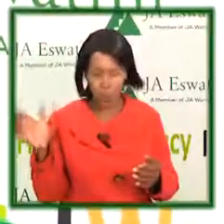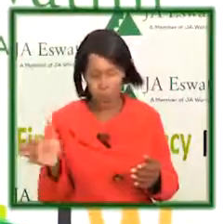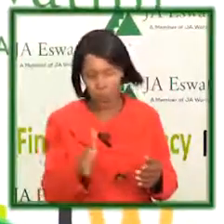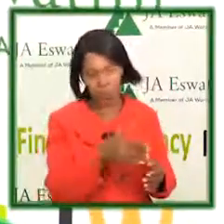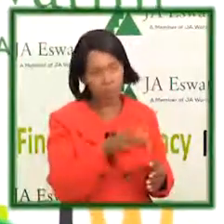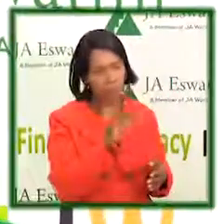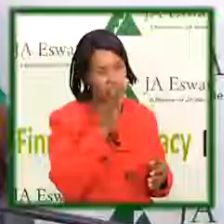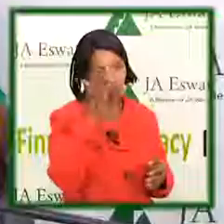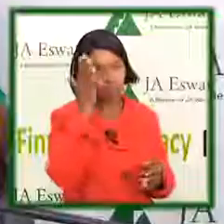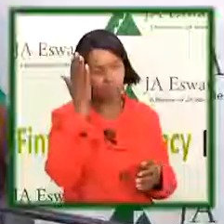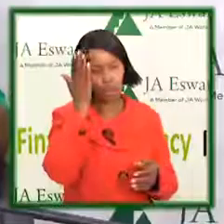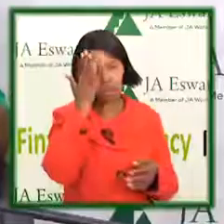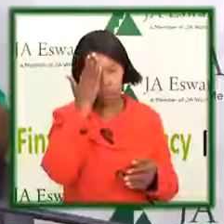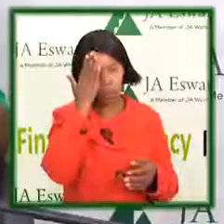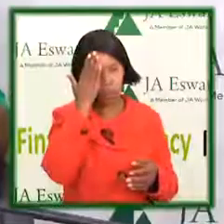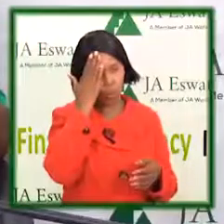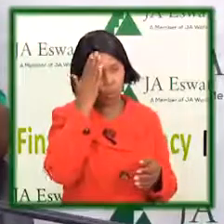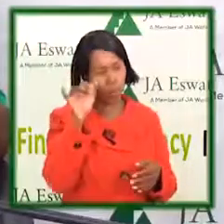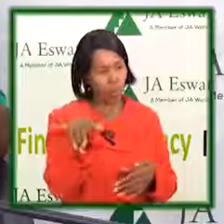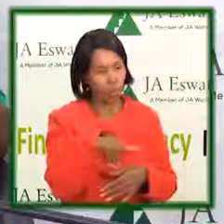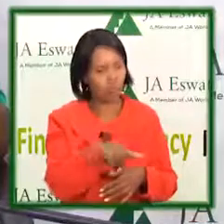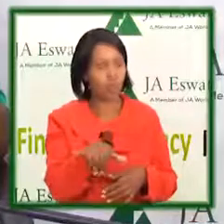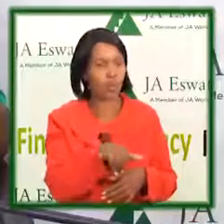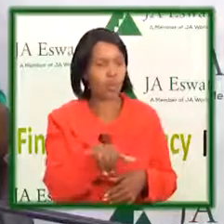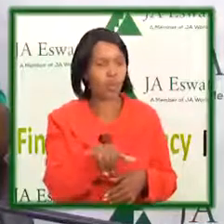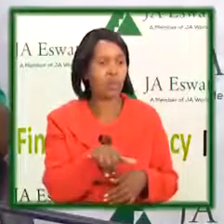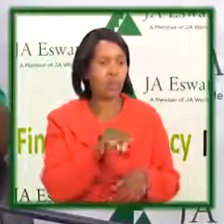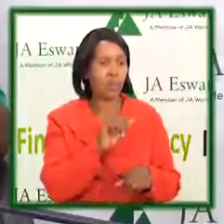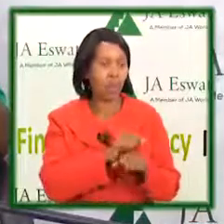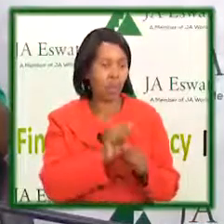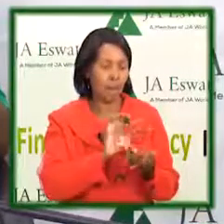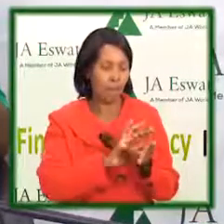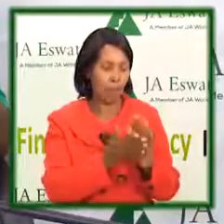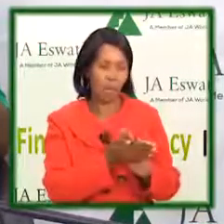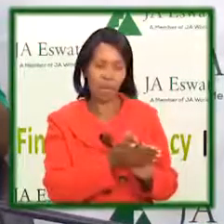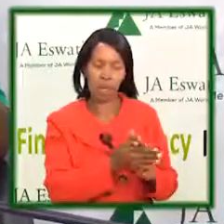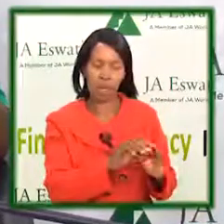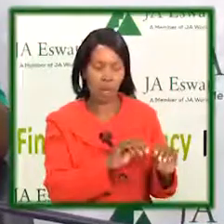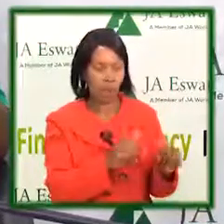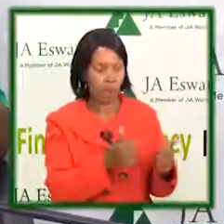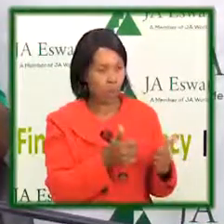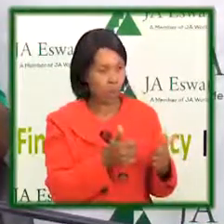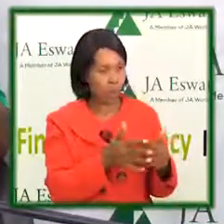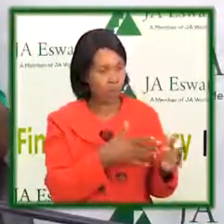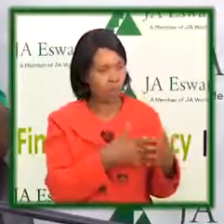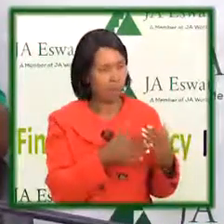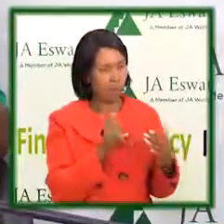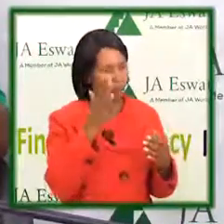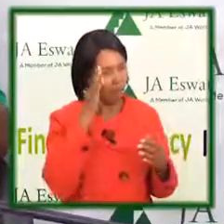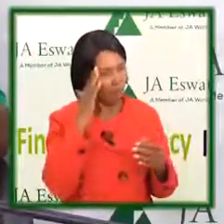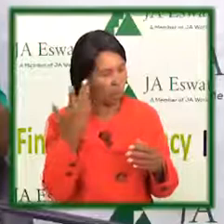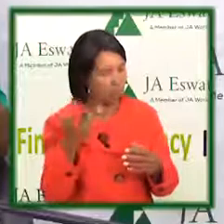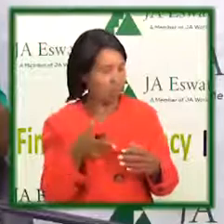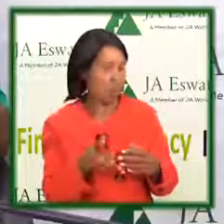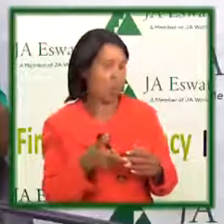to lead you into producing something of very, very low standards. And then the